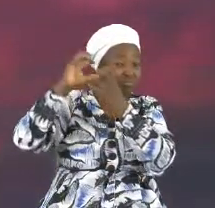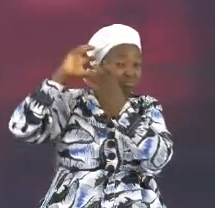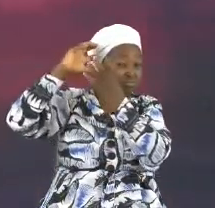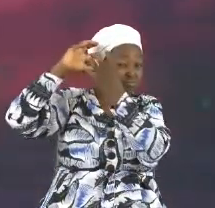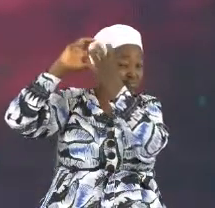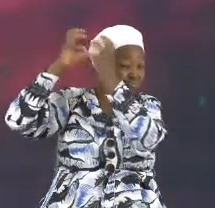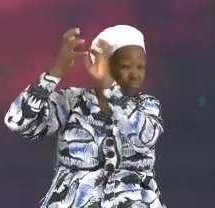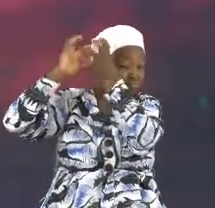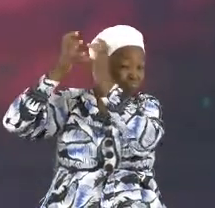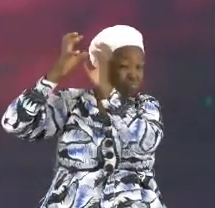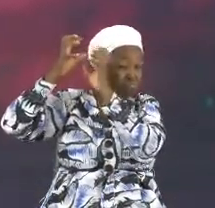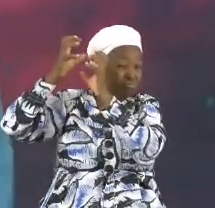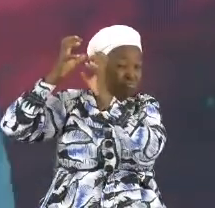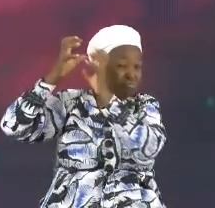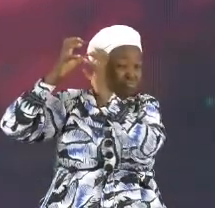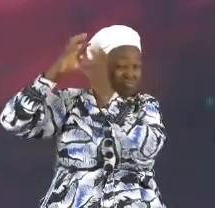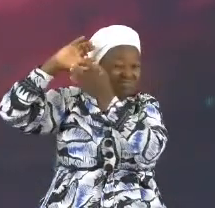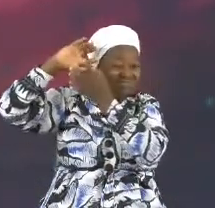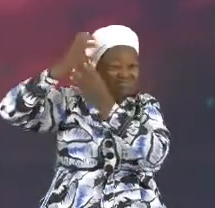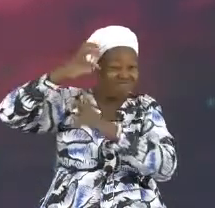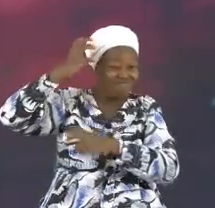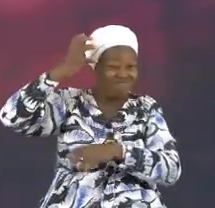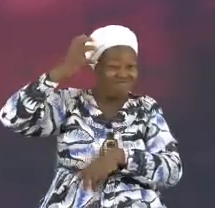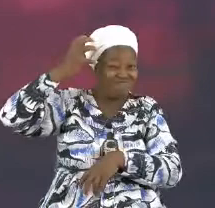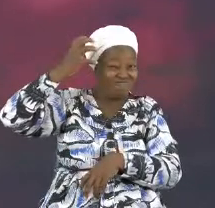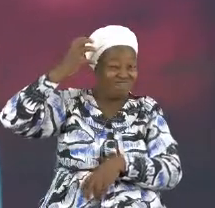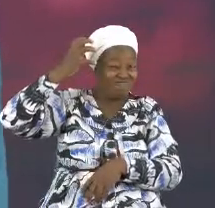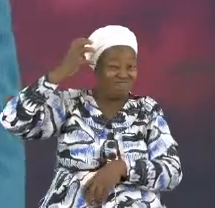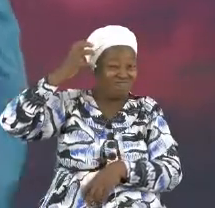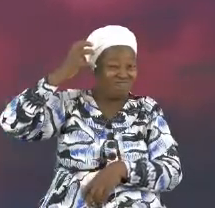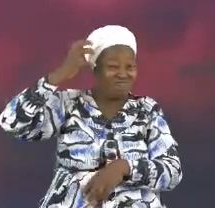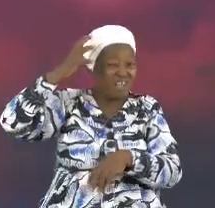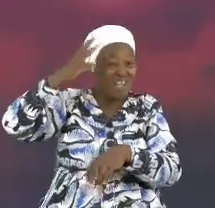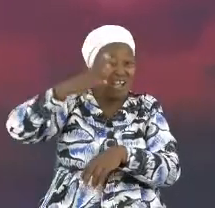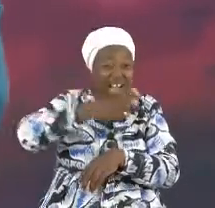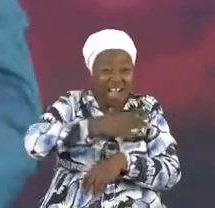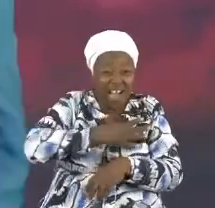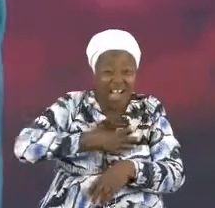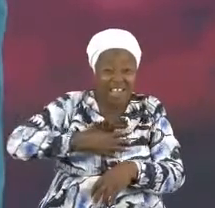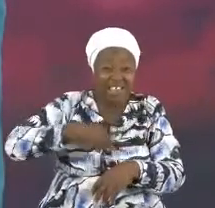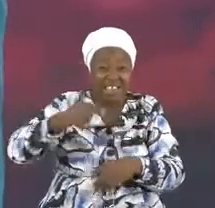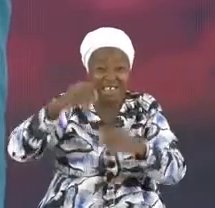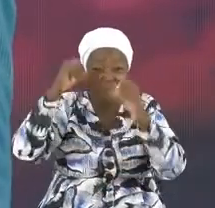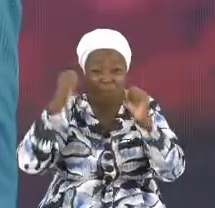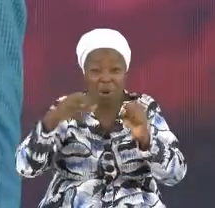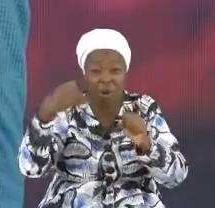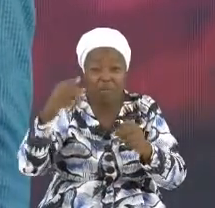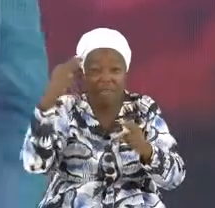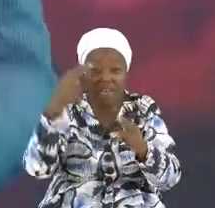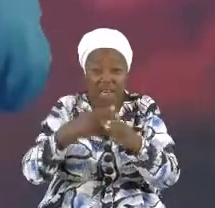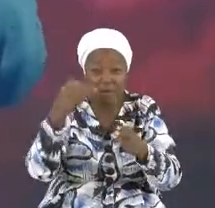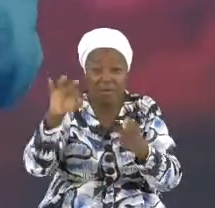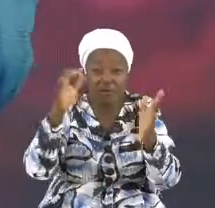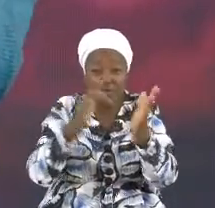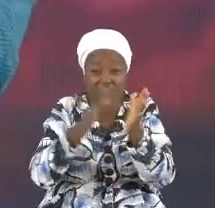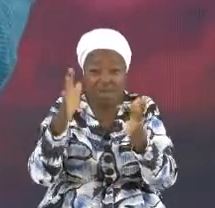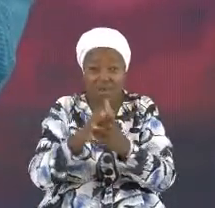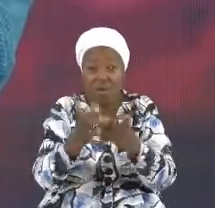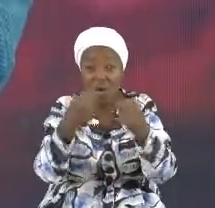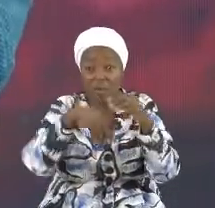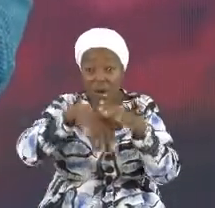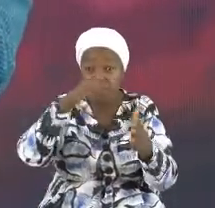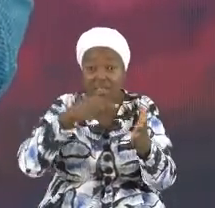madness, and the power of the name of Jesus comes out tonight. Praise the